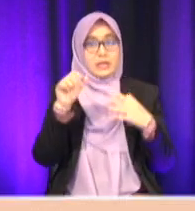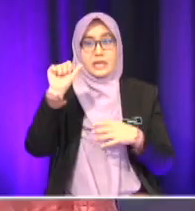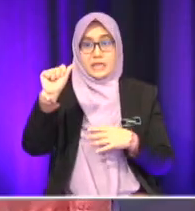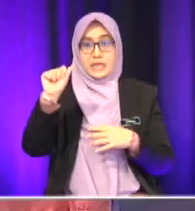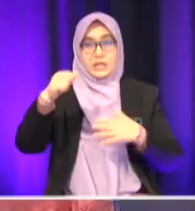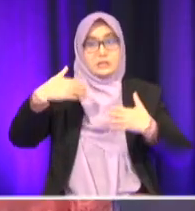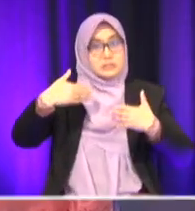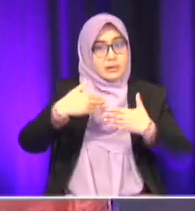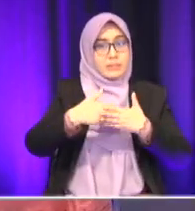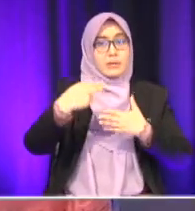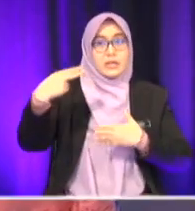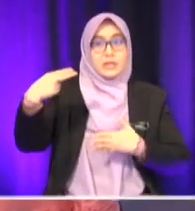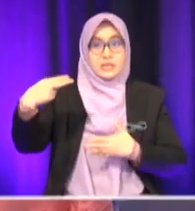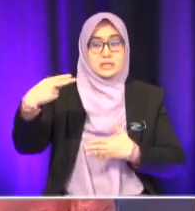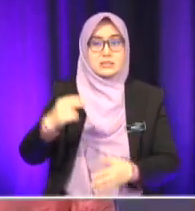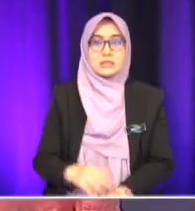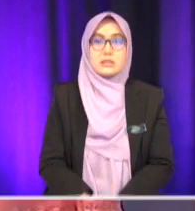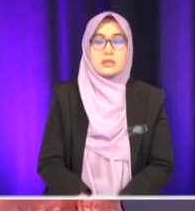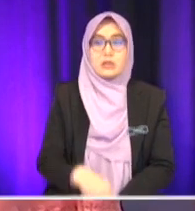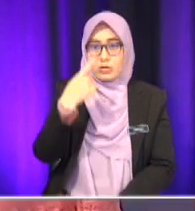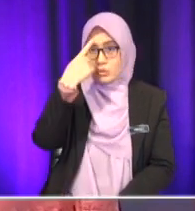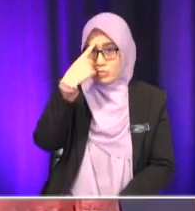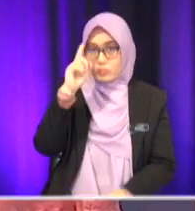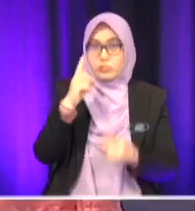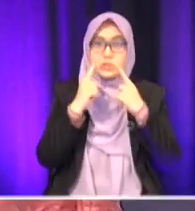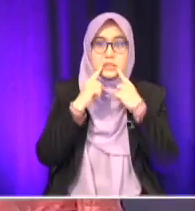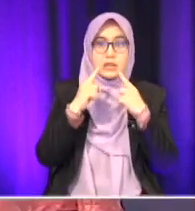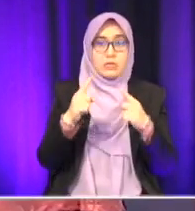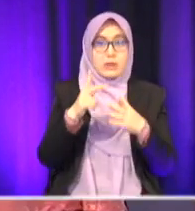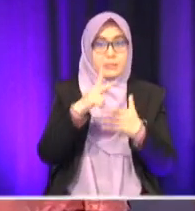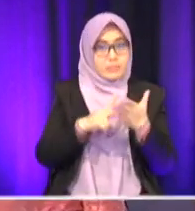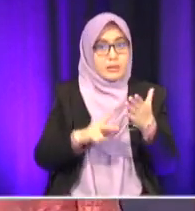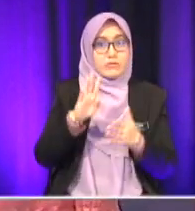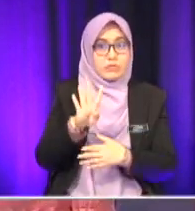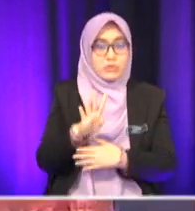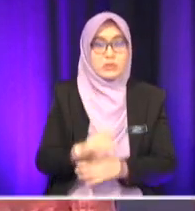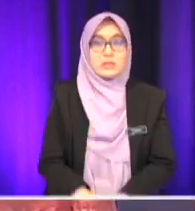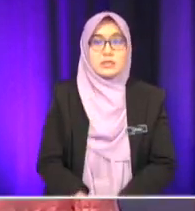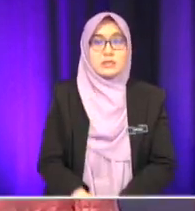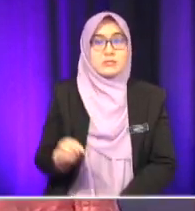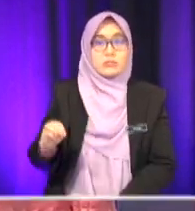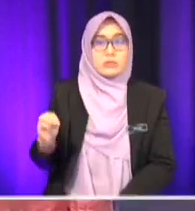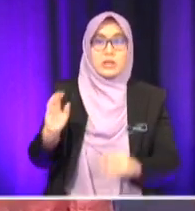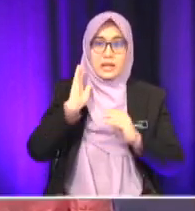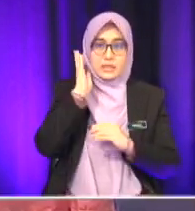to answer this part, you will be given,